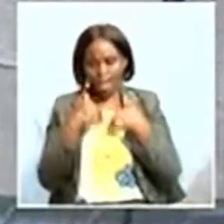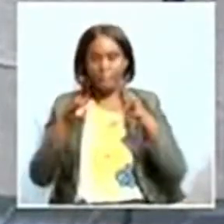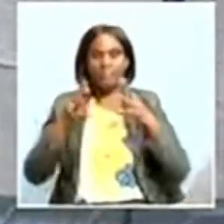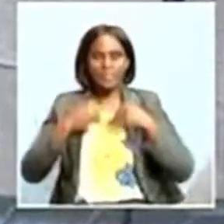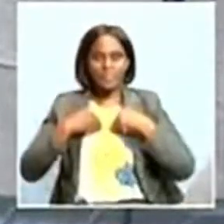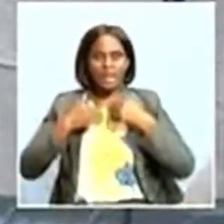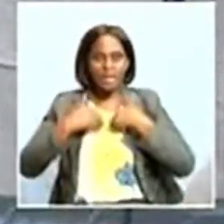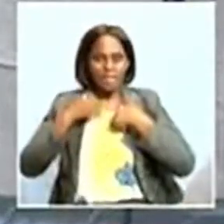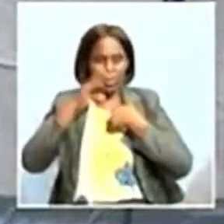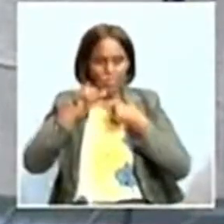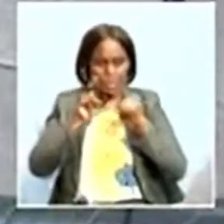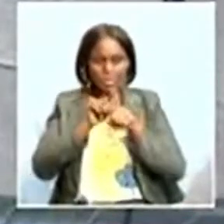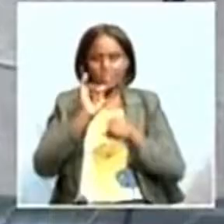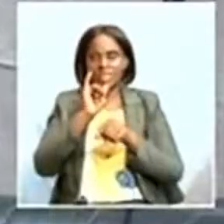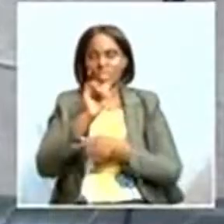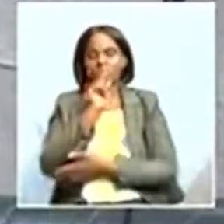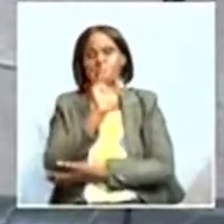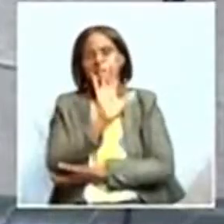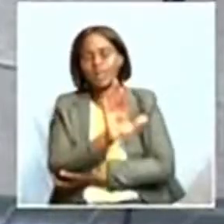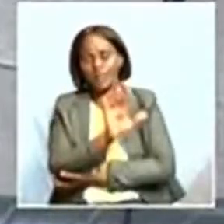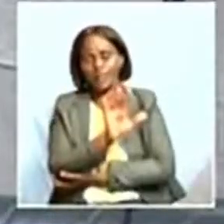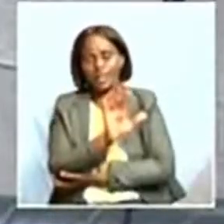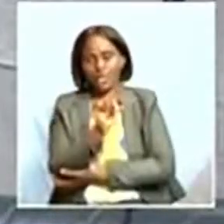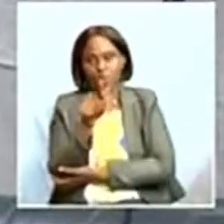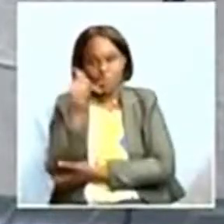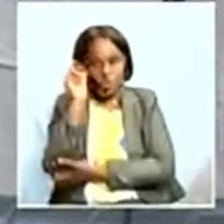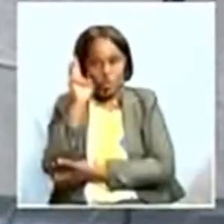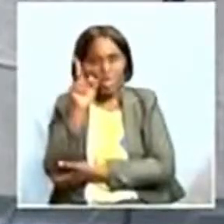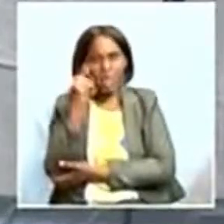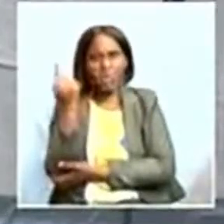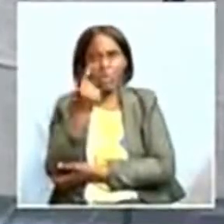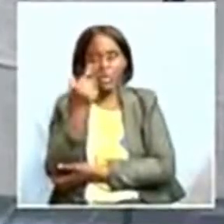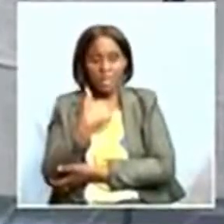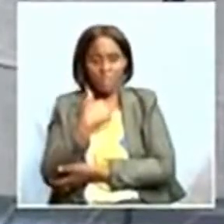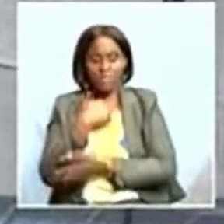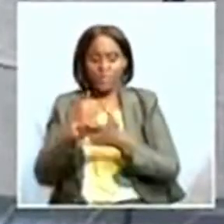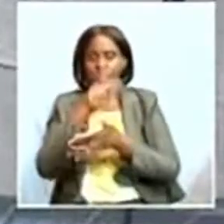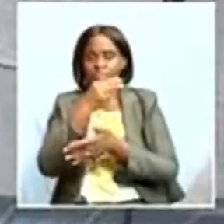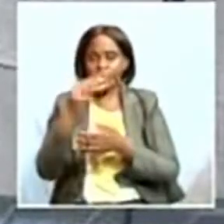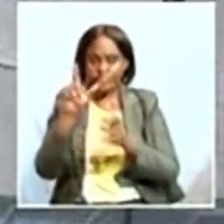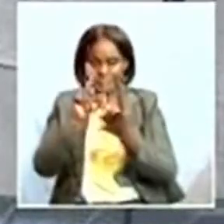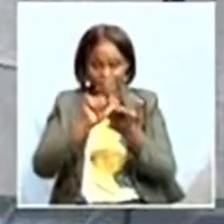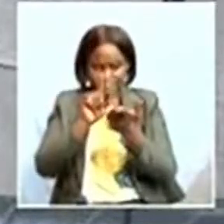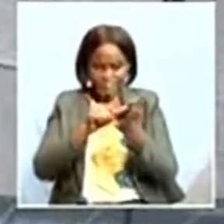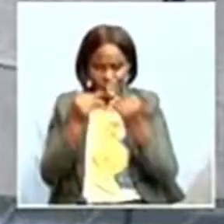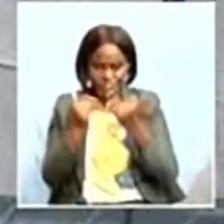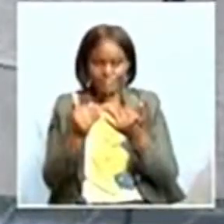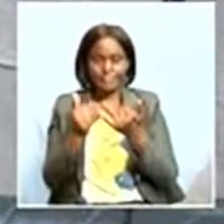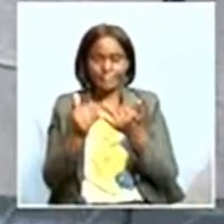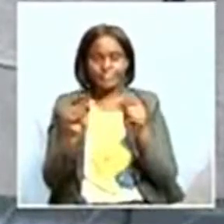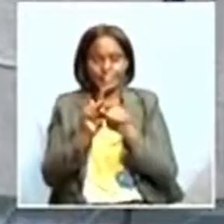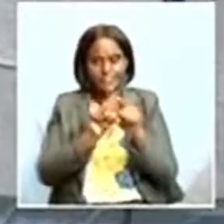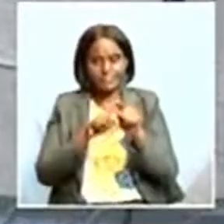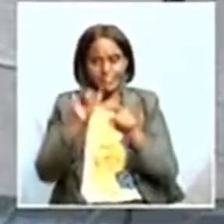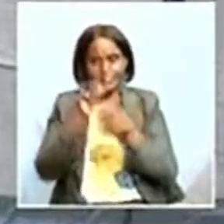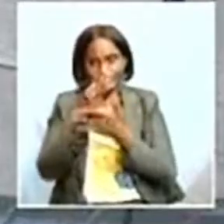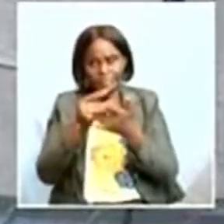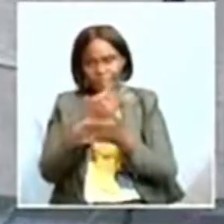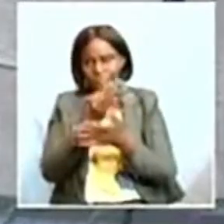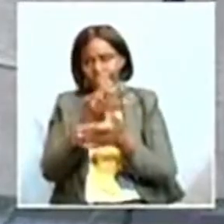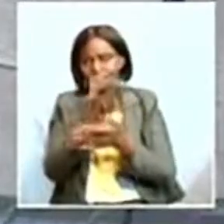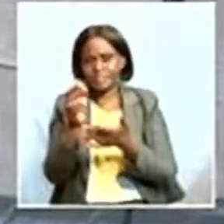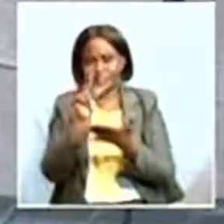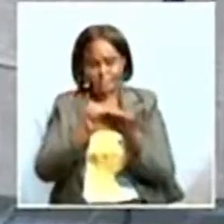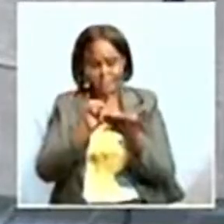acknowledged the fact that you are only having the materials being printed now, and that some of the materials